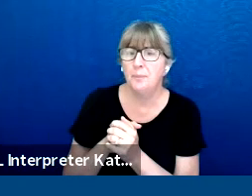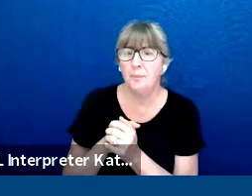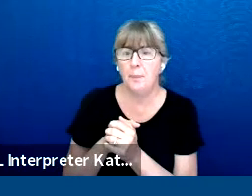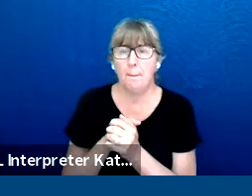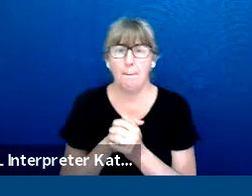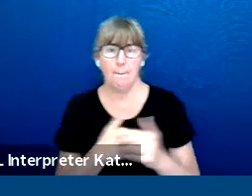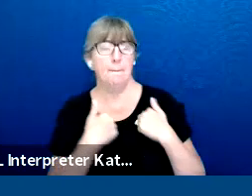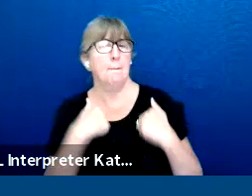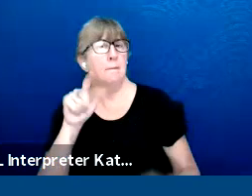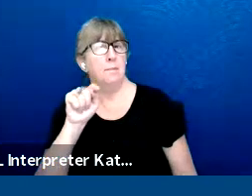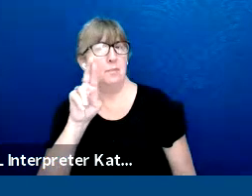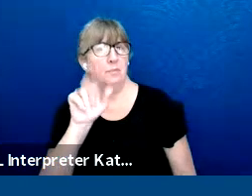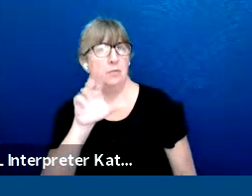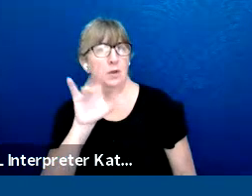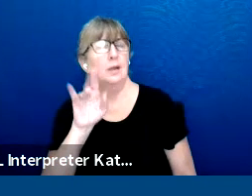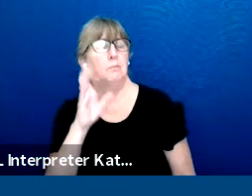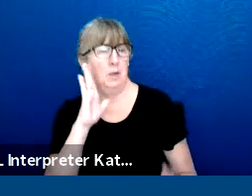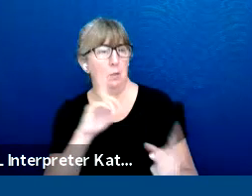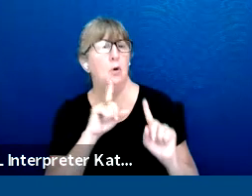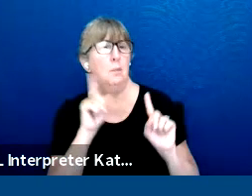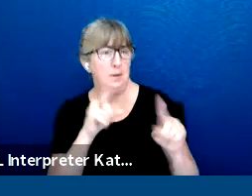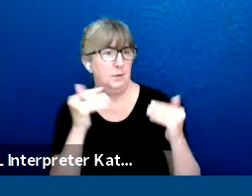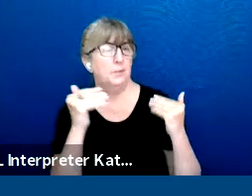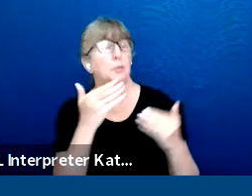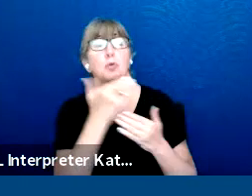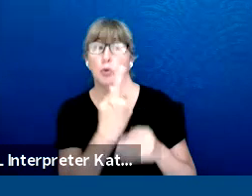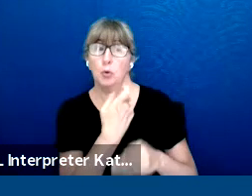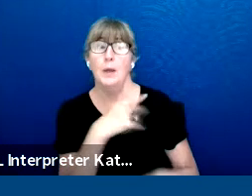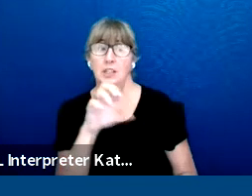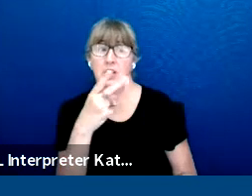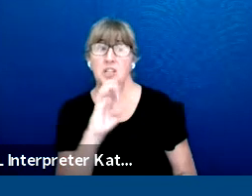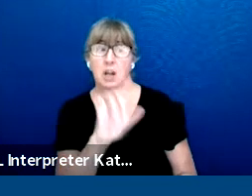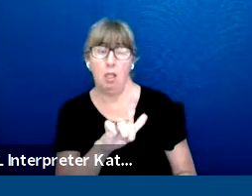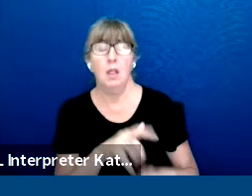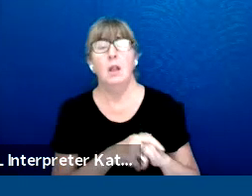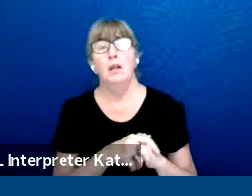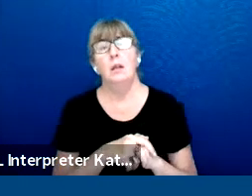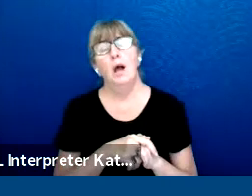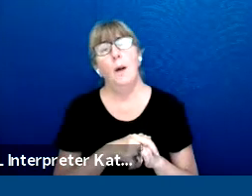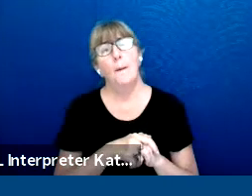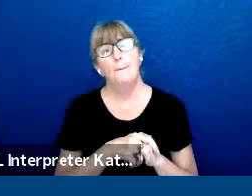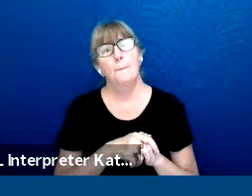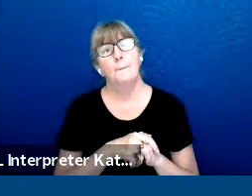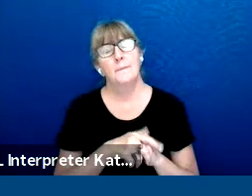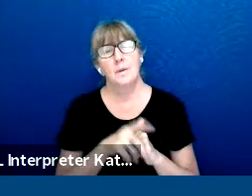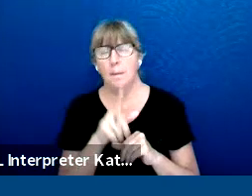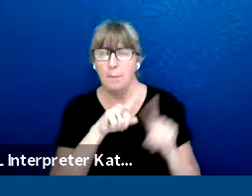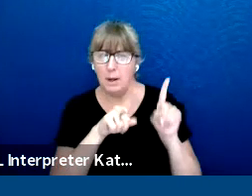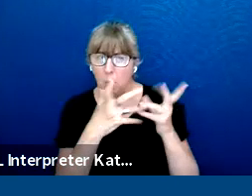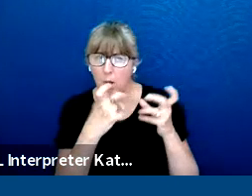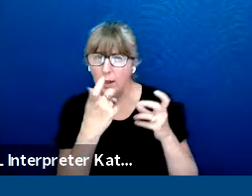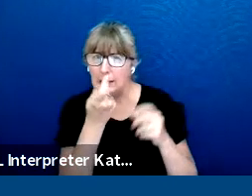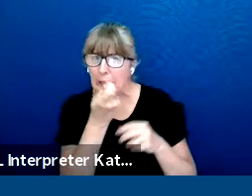I'll take this one. So it's a good question, Cheryl. I'm just going to maybe make a little bit of a question clarification.